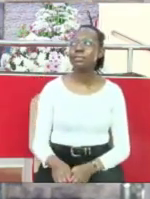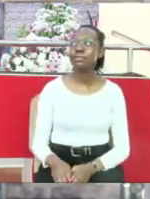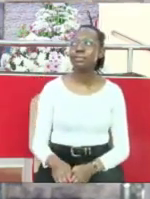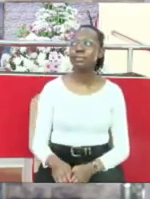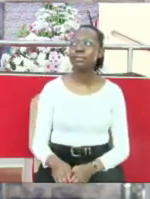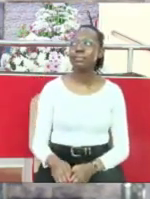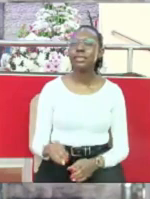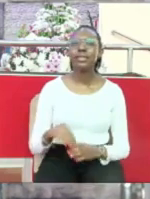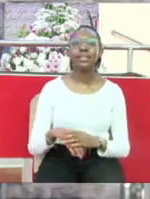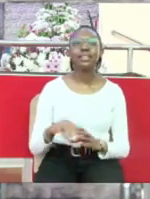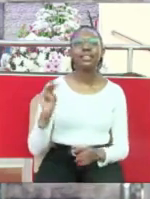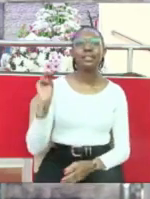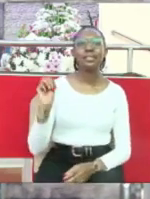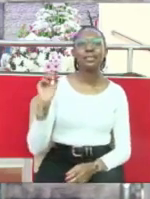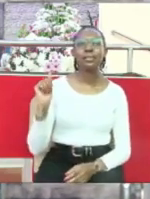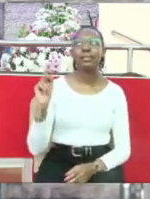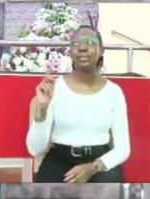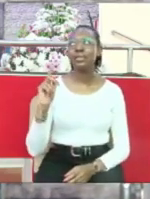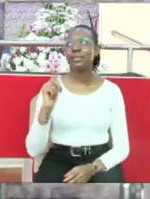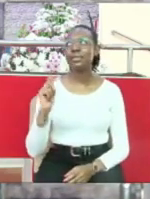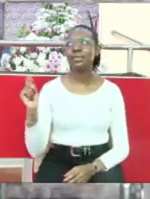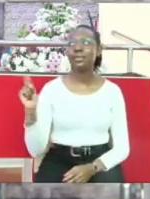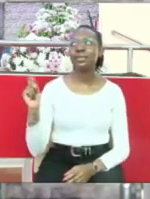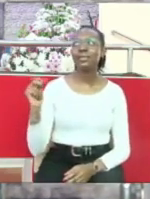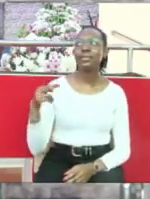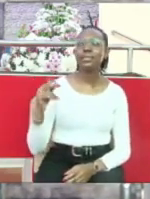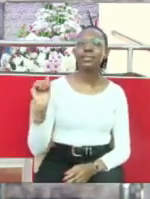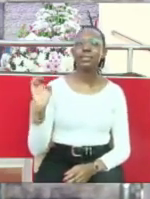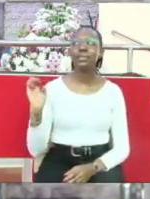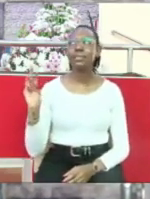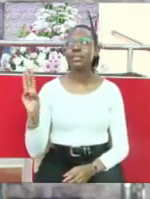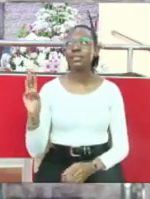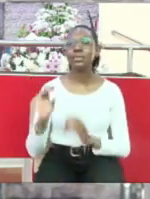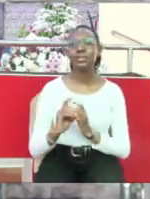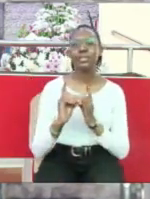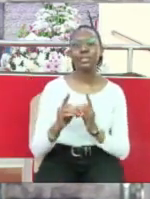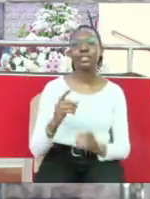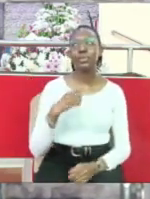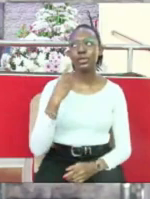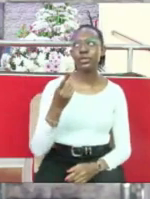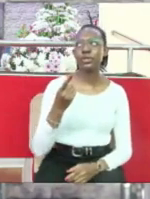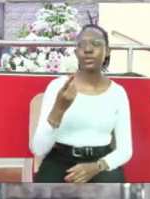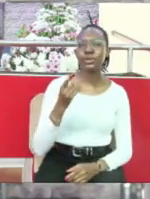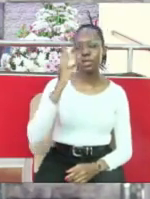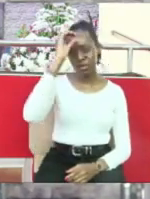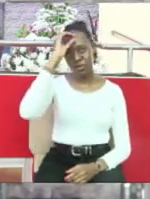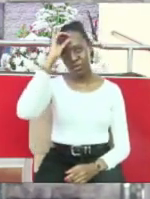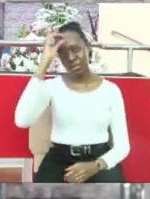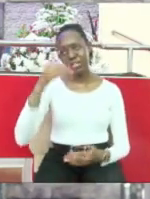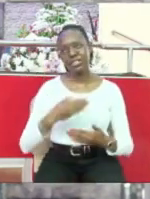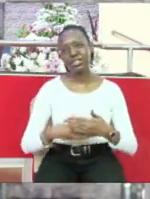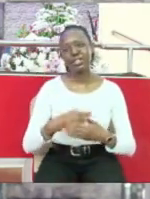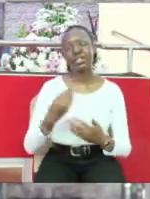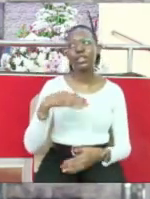are told the village opposite you. Wanafunzi wanaambiwa kijiji ambacho kiko kime. In Mark, they are